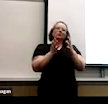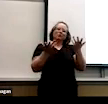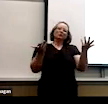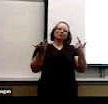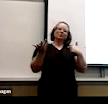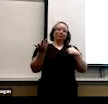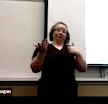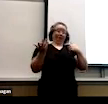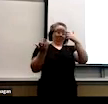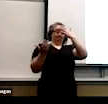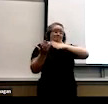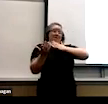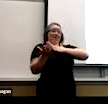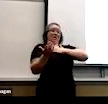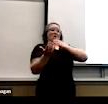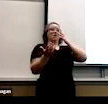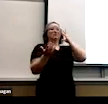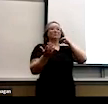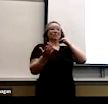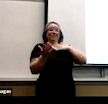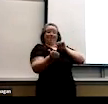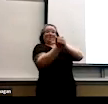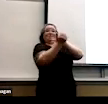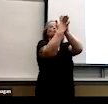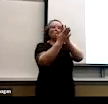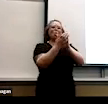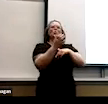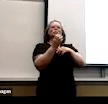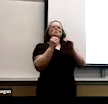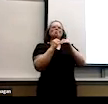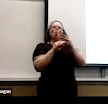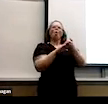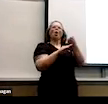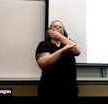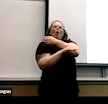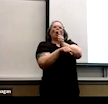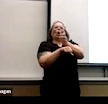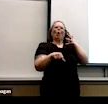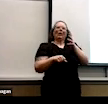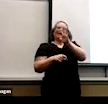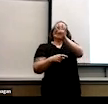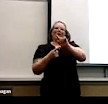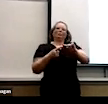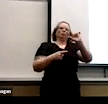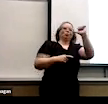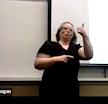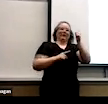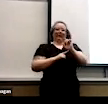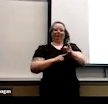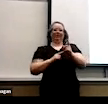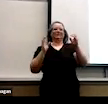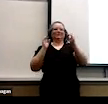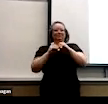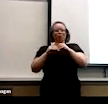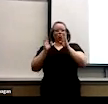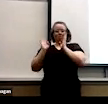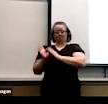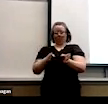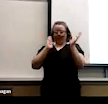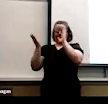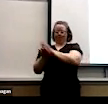minutes in the clinic to handwrite it out. We need it paperless. Yeah, that's the next Do thing. you have a template to